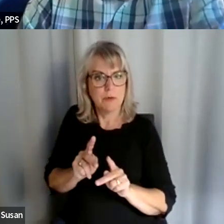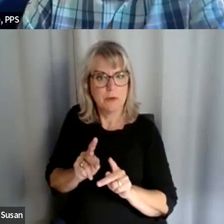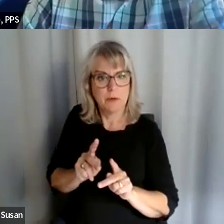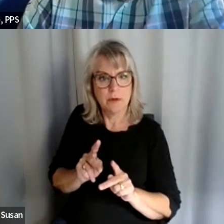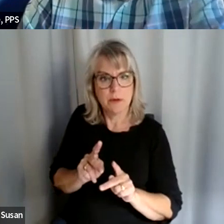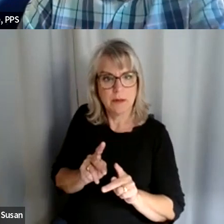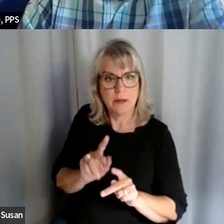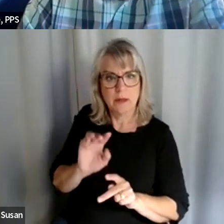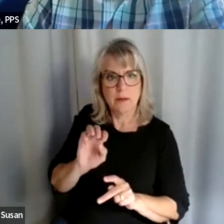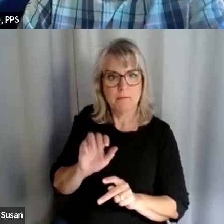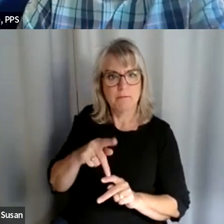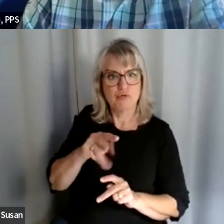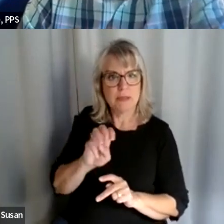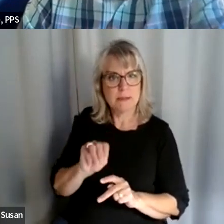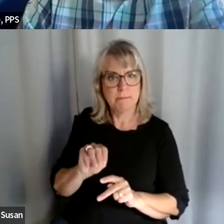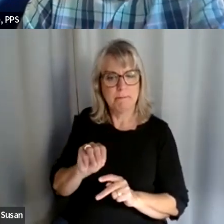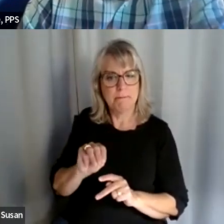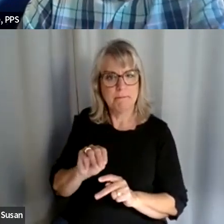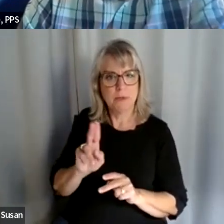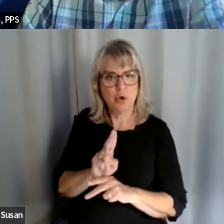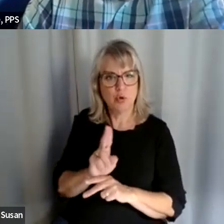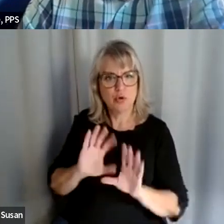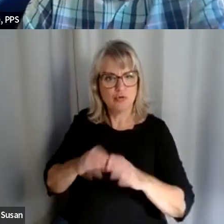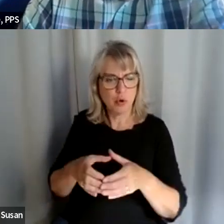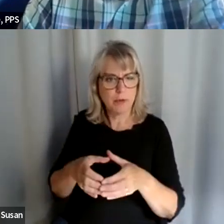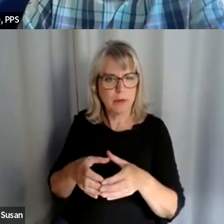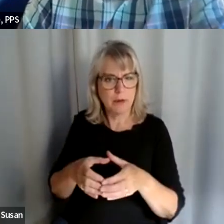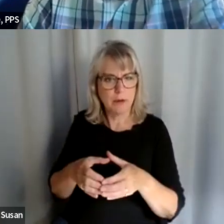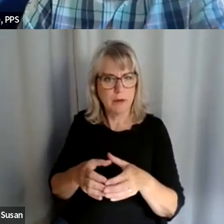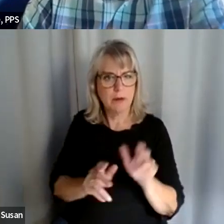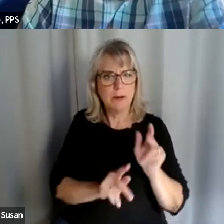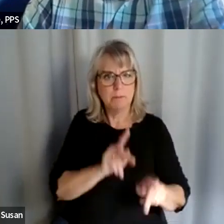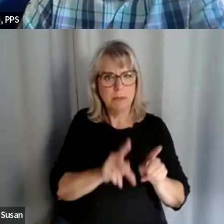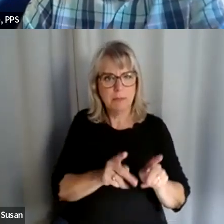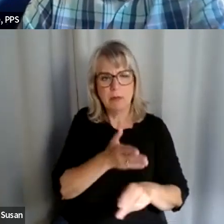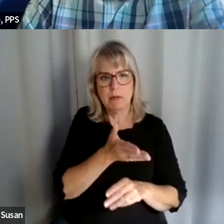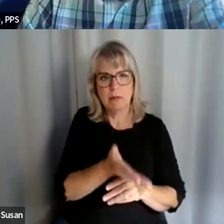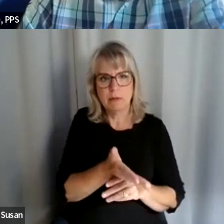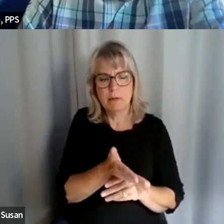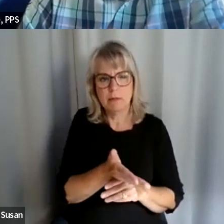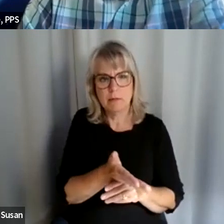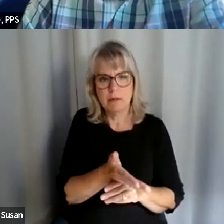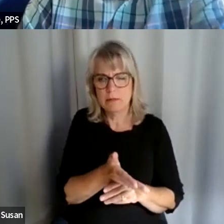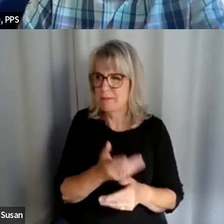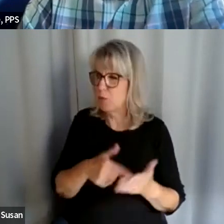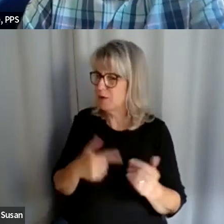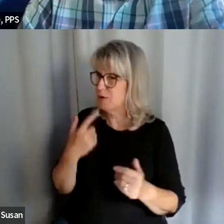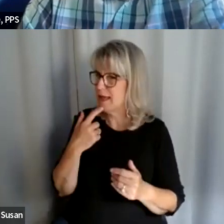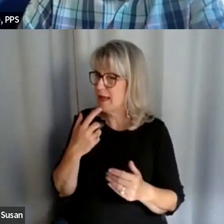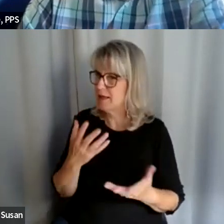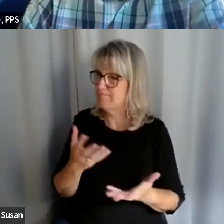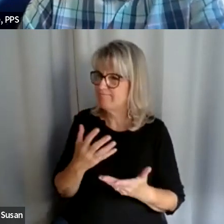PRISM users group. We're hearing from individuals at, and I want to say it's